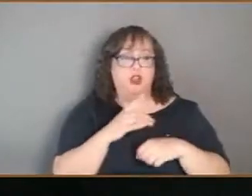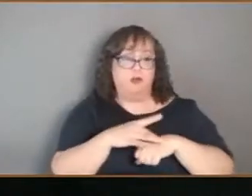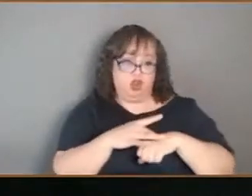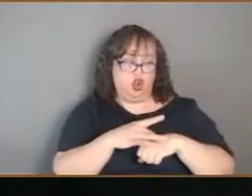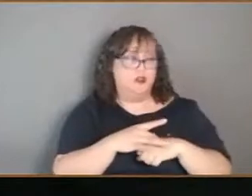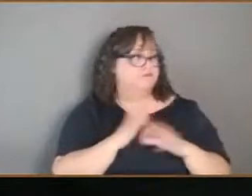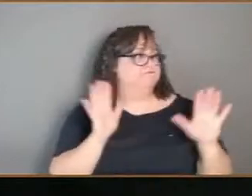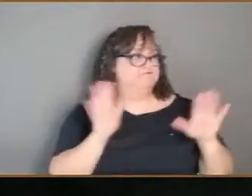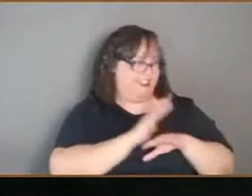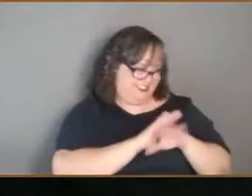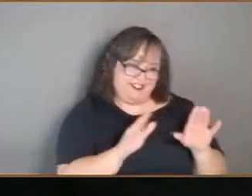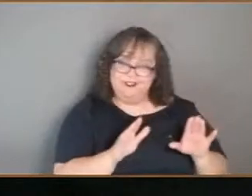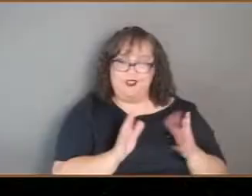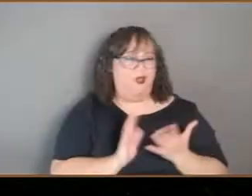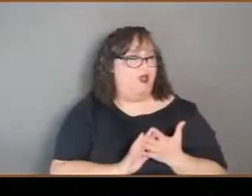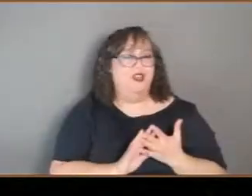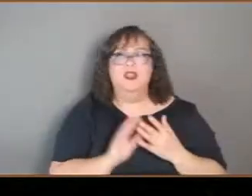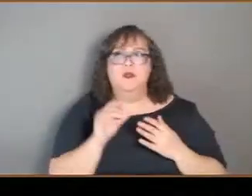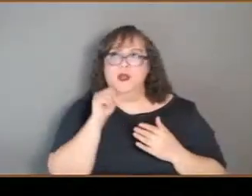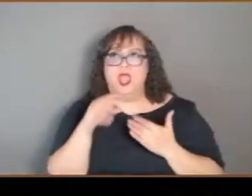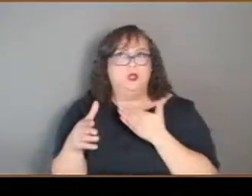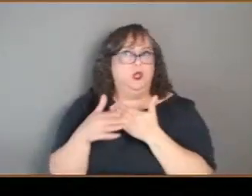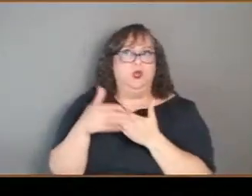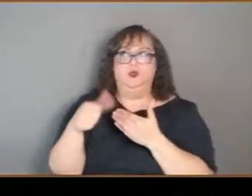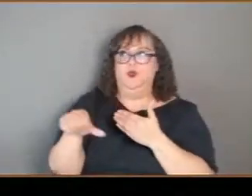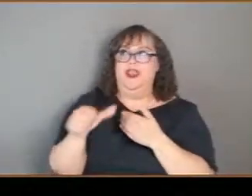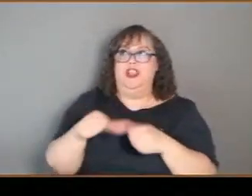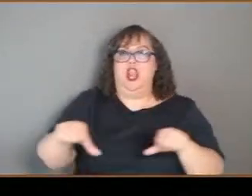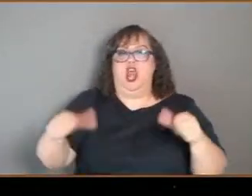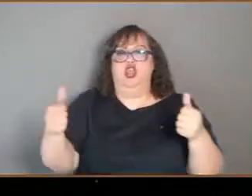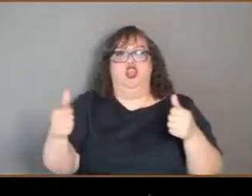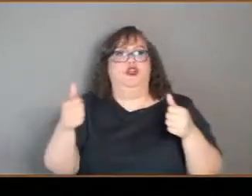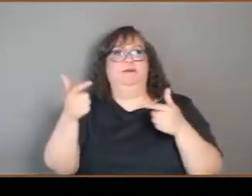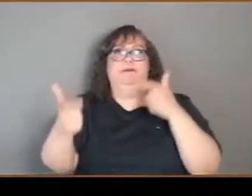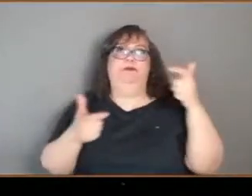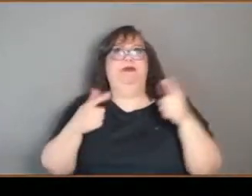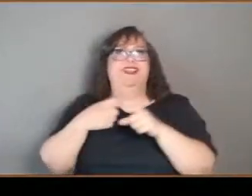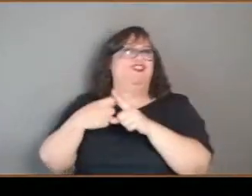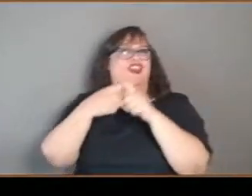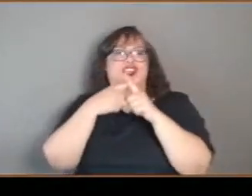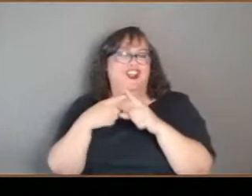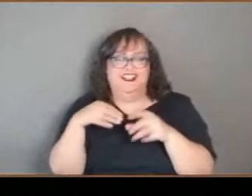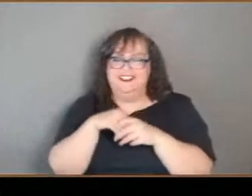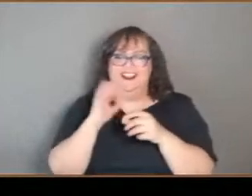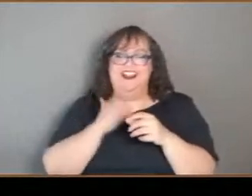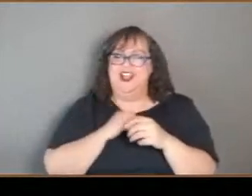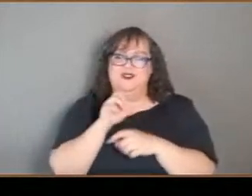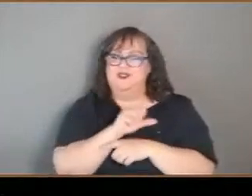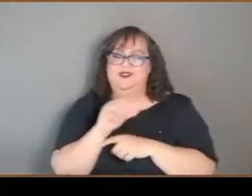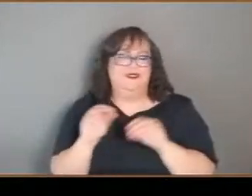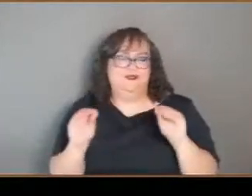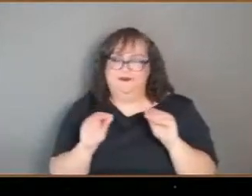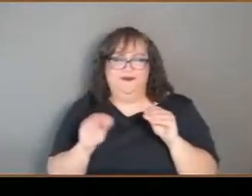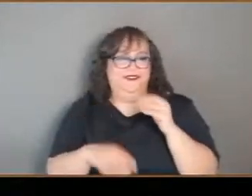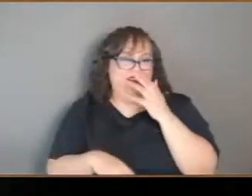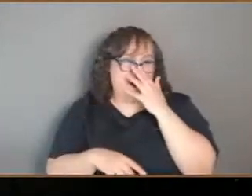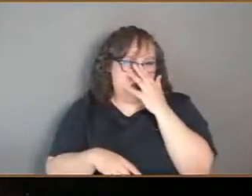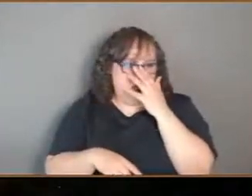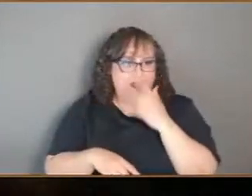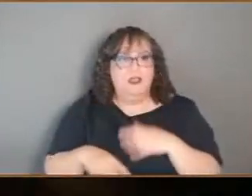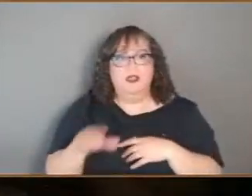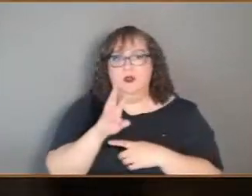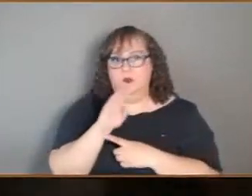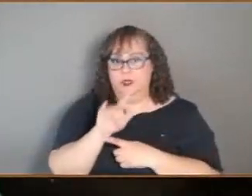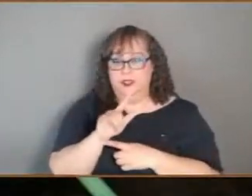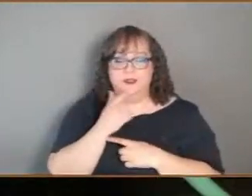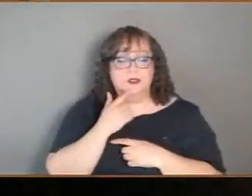be getting close to any of the other big targets in our solar system. Yeah, it's interesting because we're actually, when we do our flybys, that's